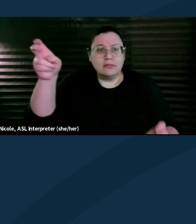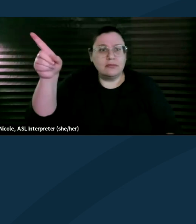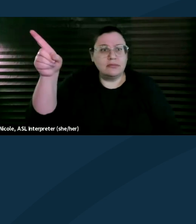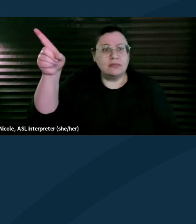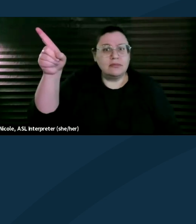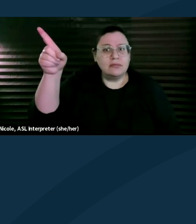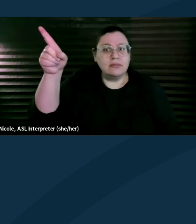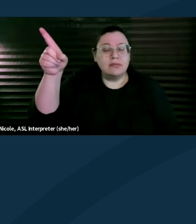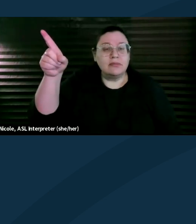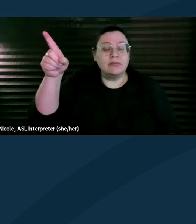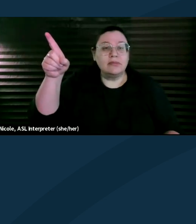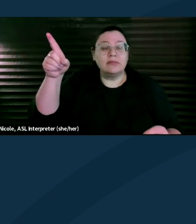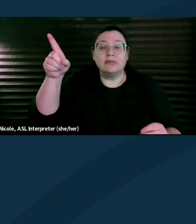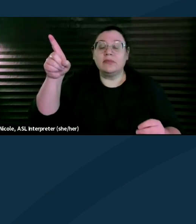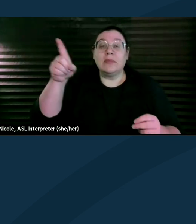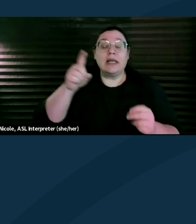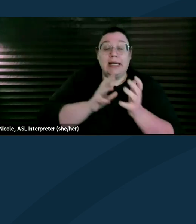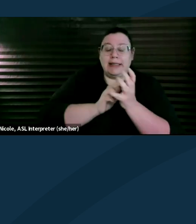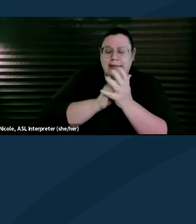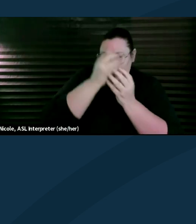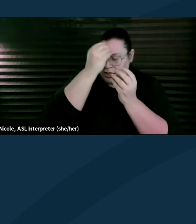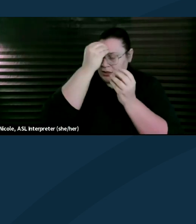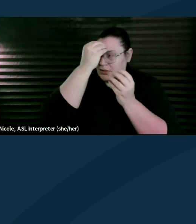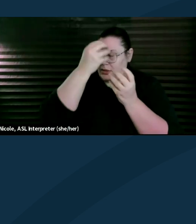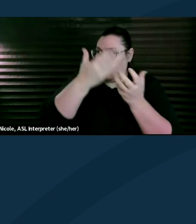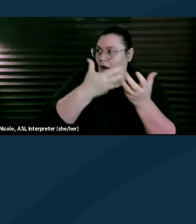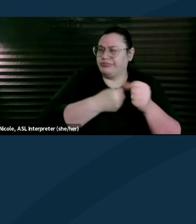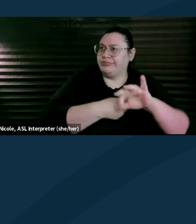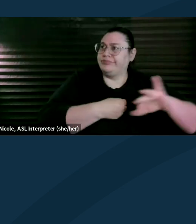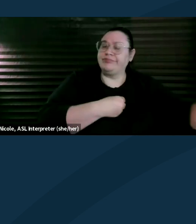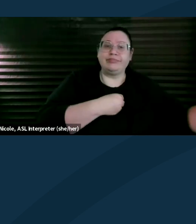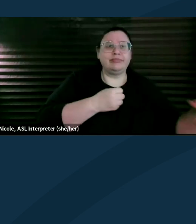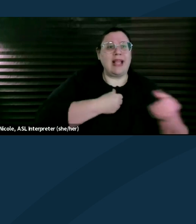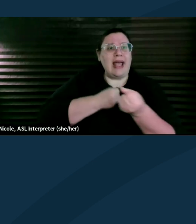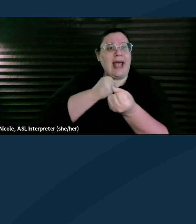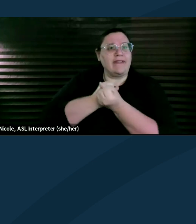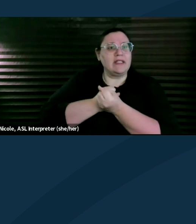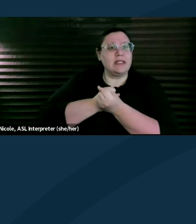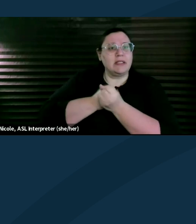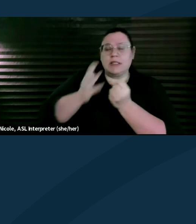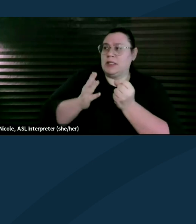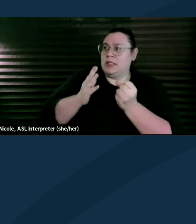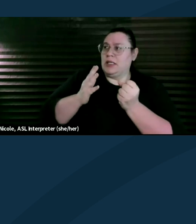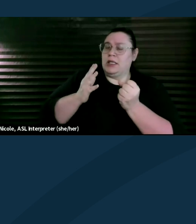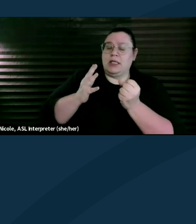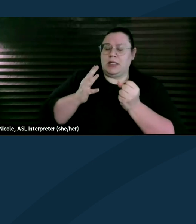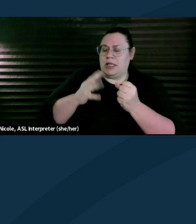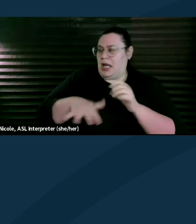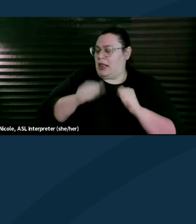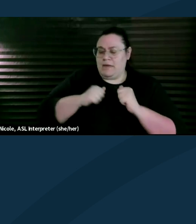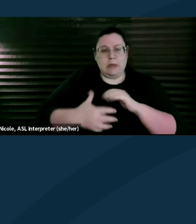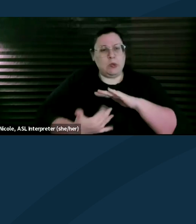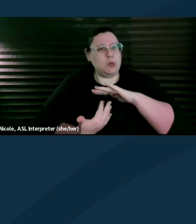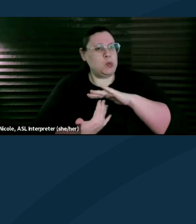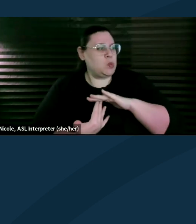I immediately forgot all about the cancer and my advocacy kicked in. I left in angry, thinking about what he